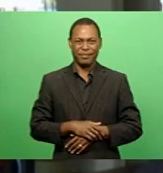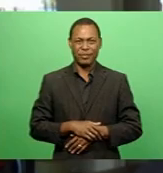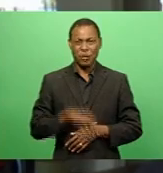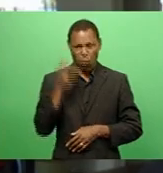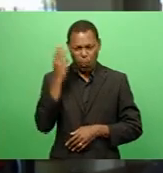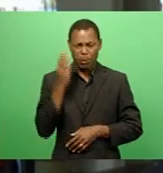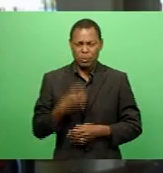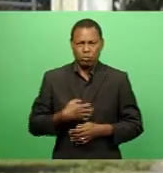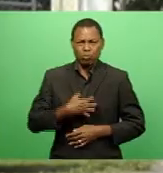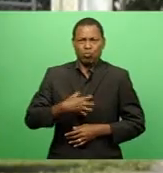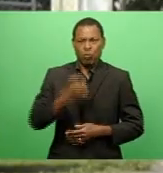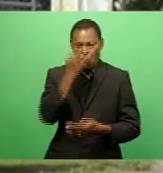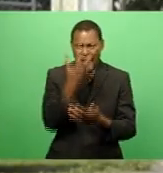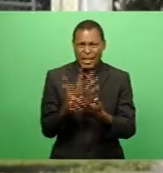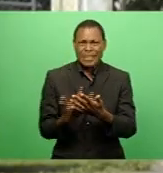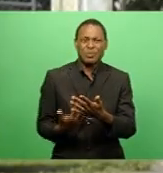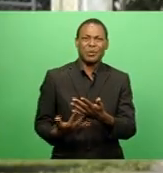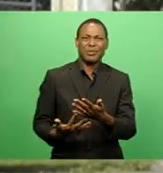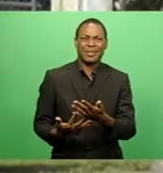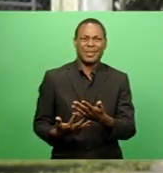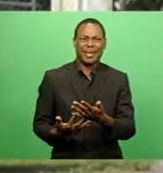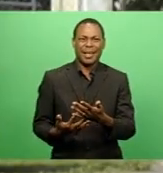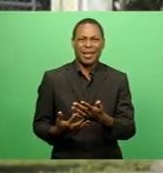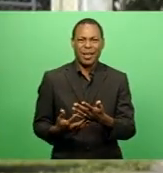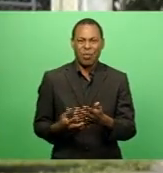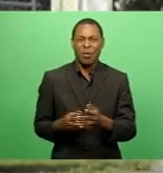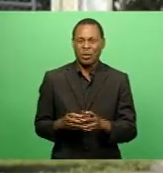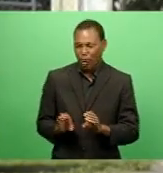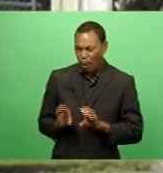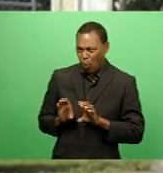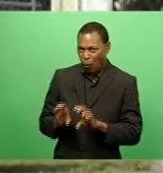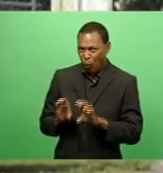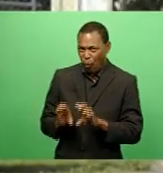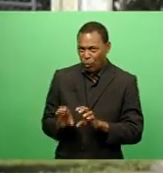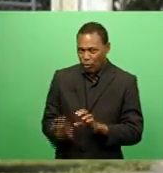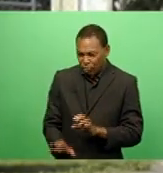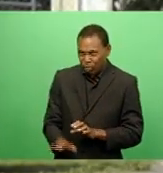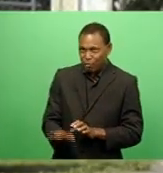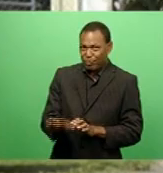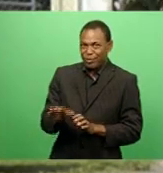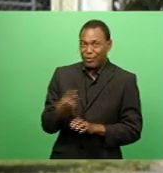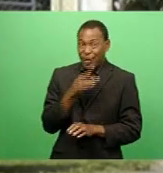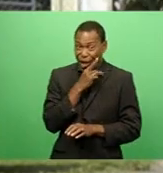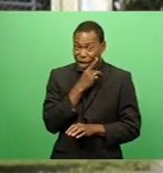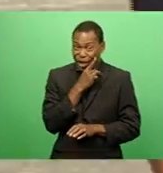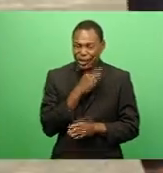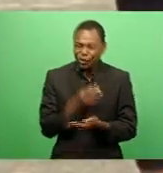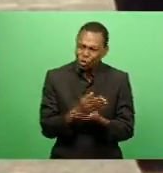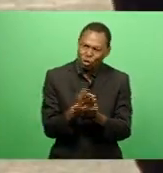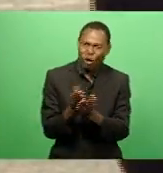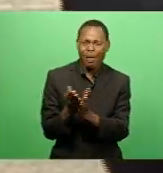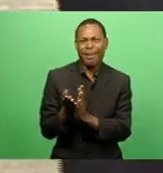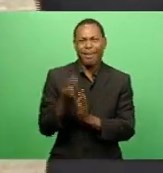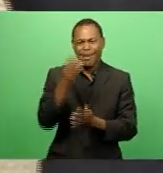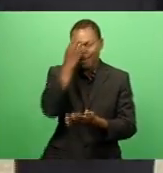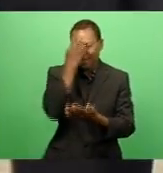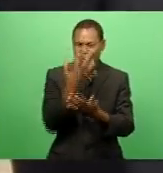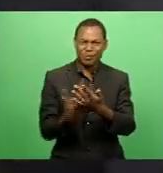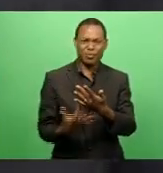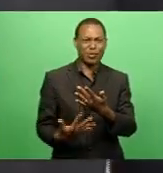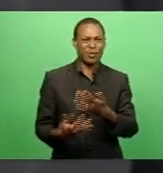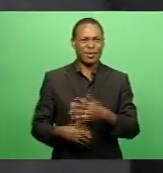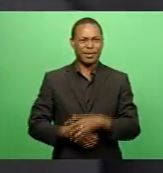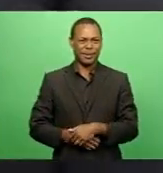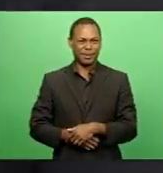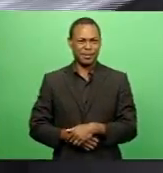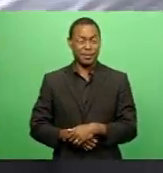more experience, women who are just coming up, just being able to interact and sharing our experiences, and